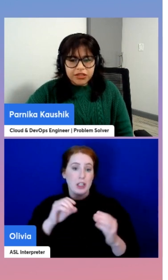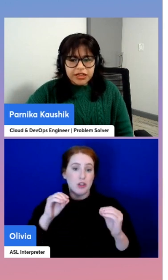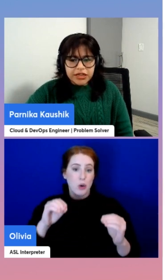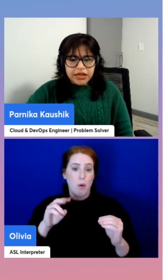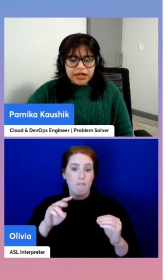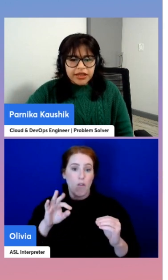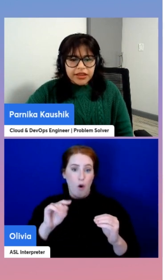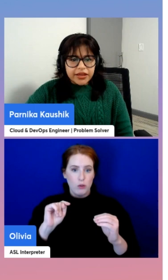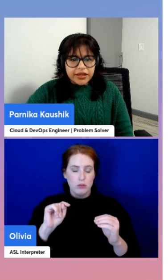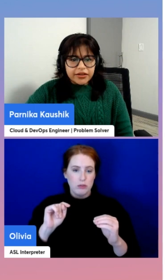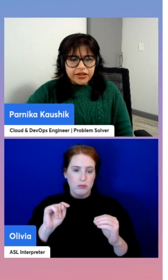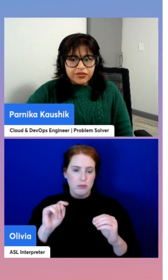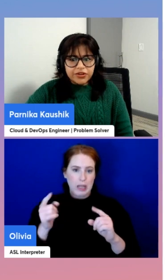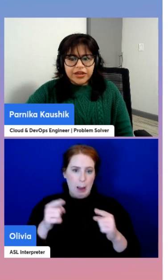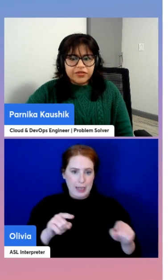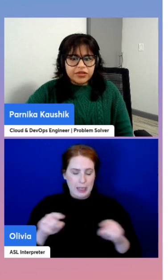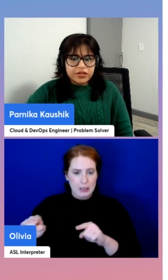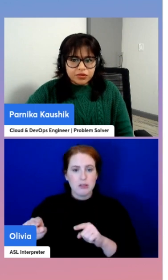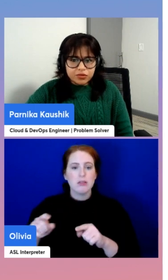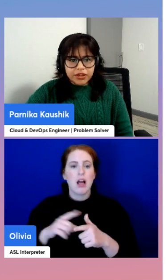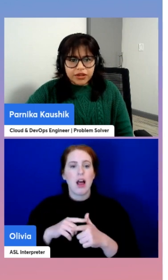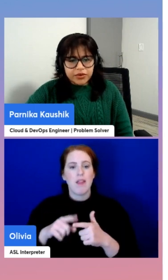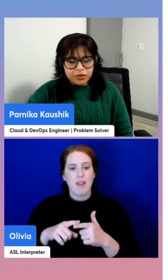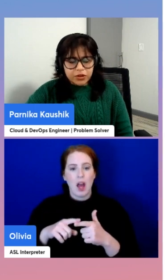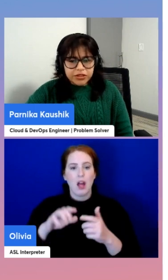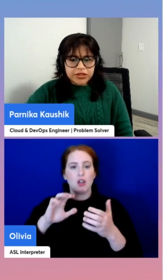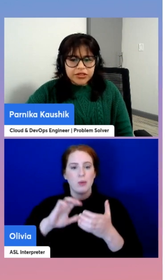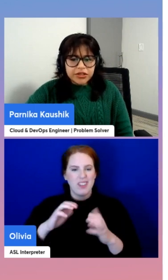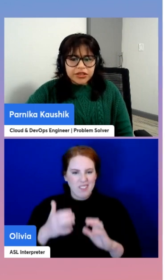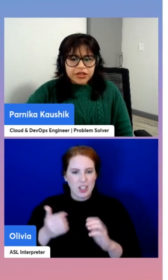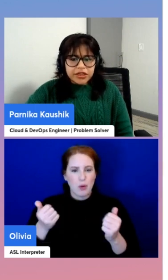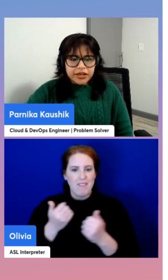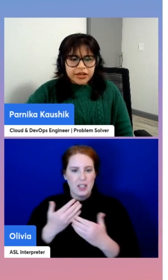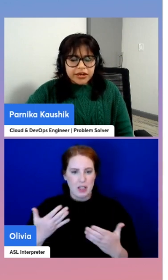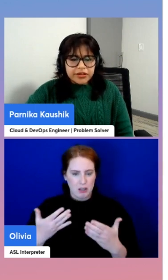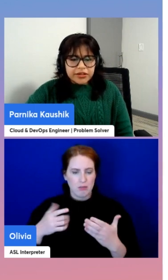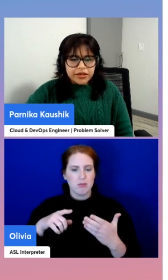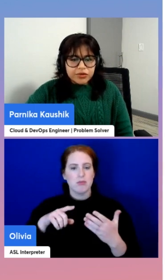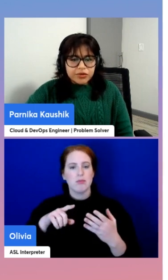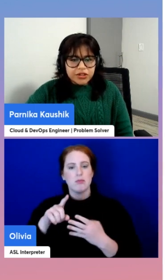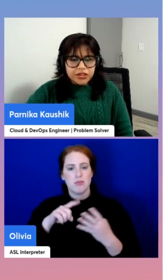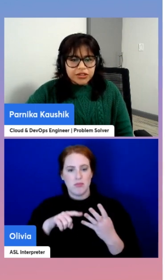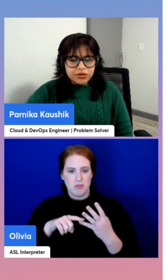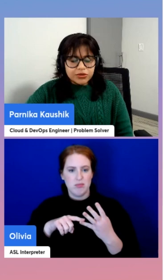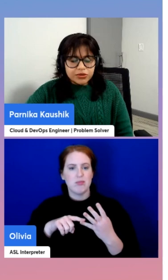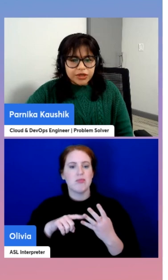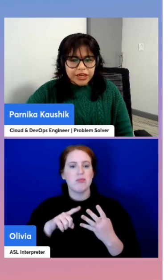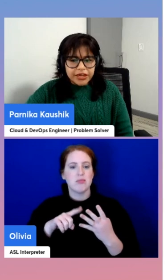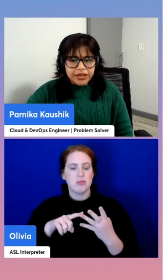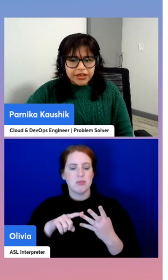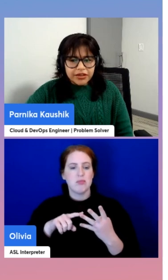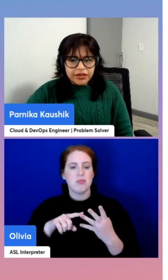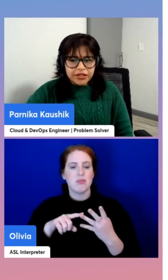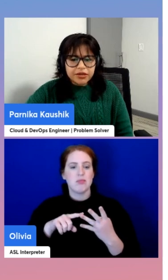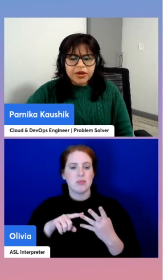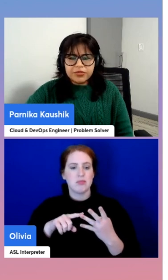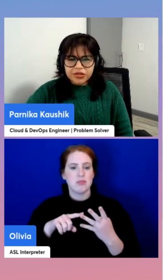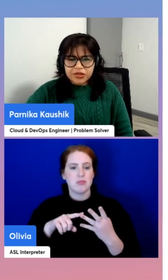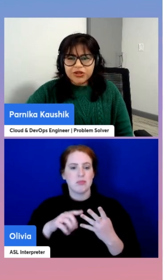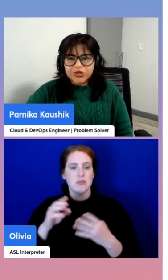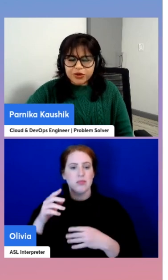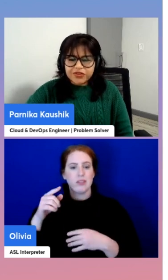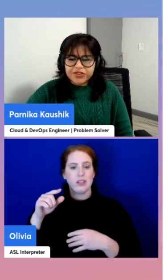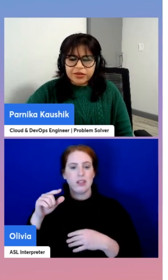instance at all, and then configuring everything to work with Vault. And then it moves on to a